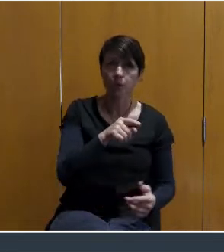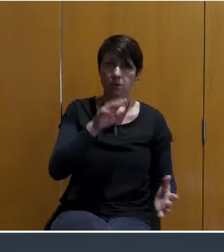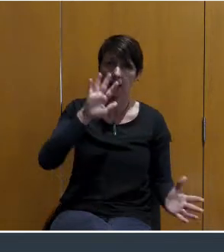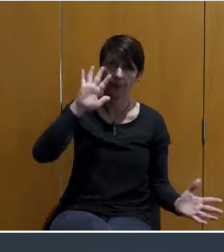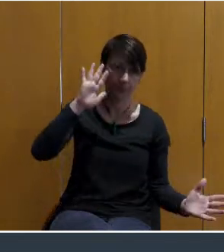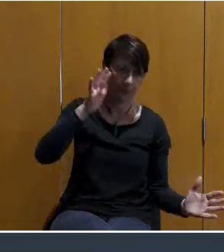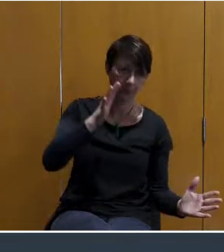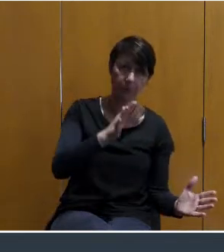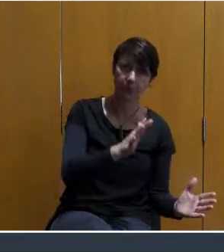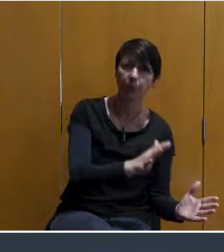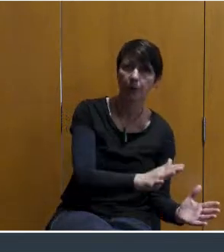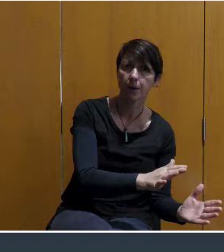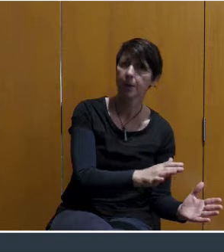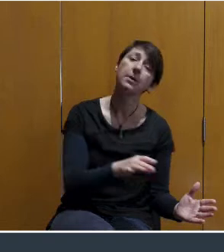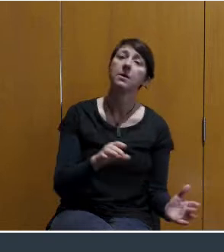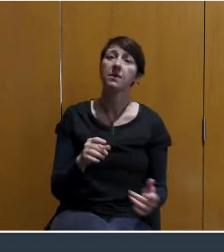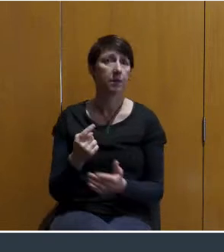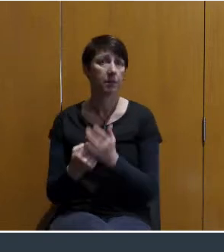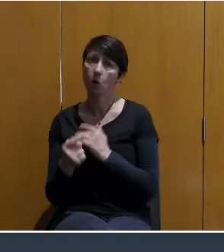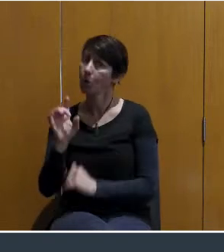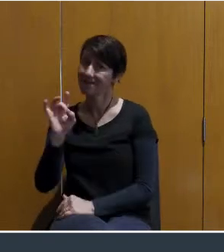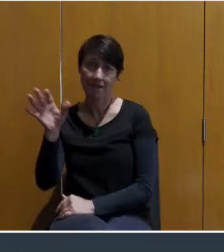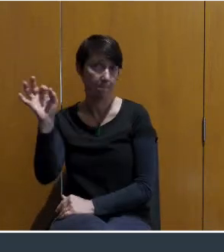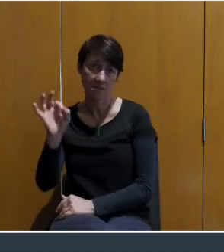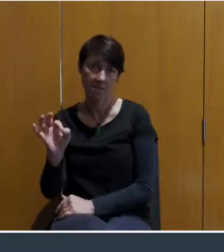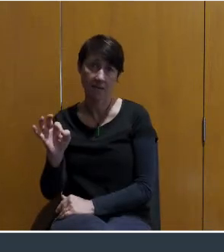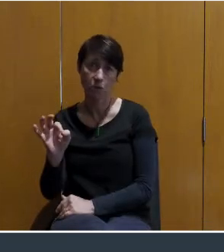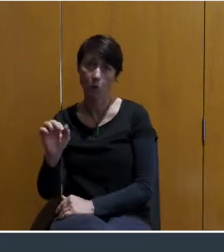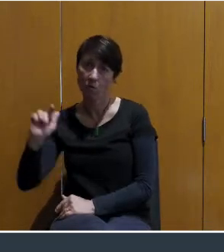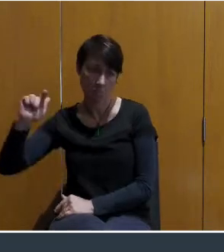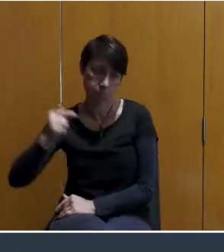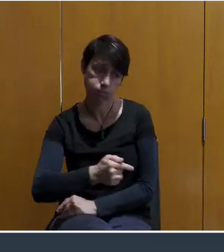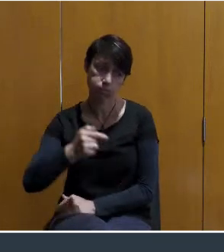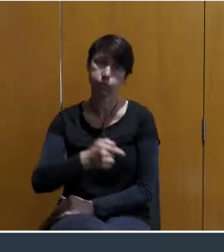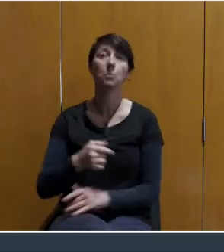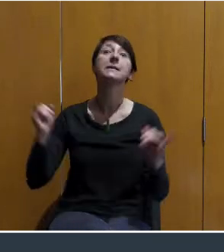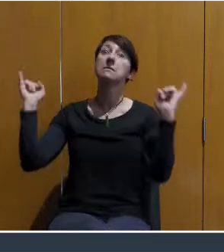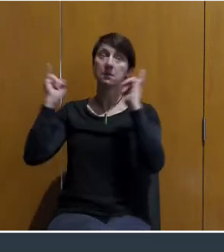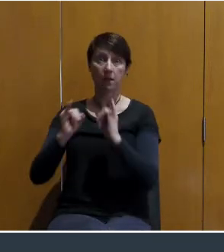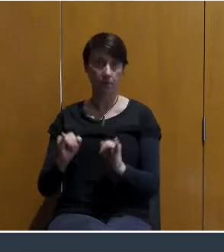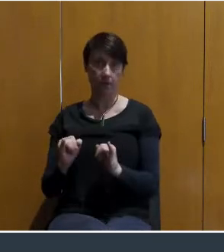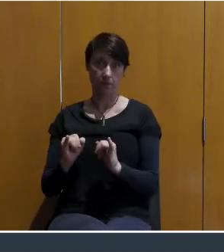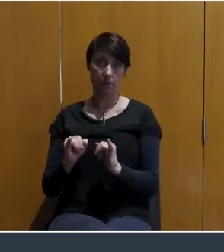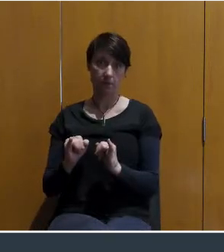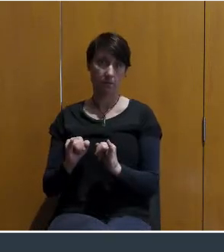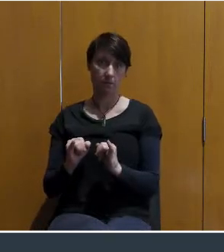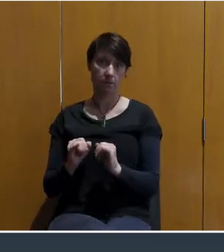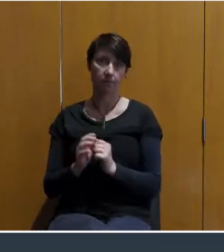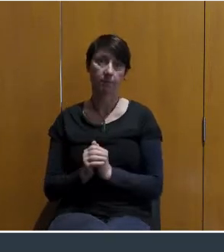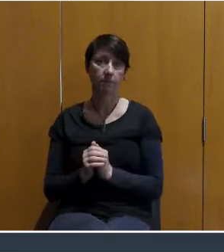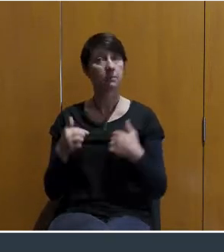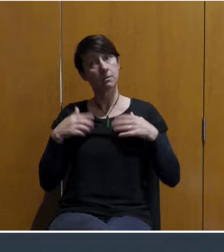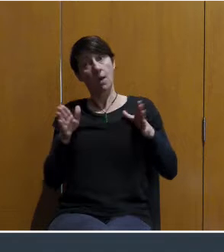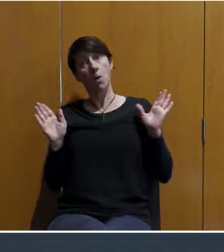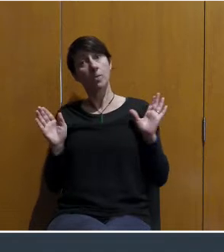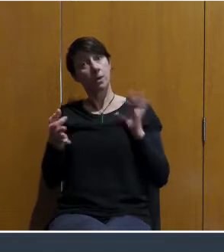extremely significant. Thank you. Excellent. And I'm obviously open to questions, and I hope that I've